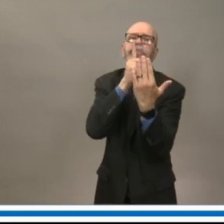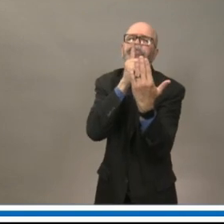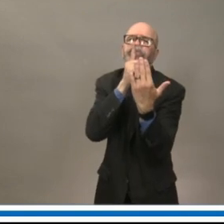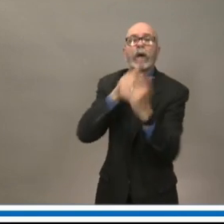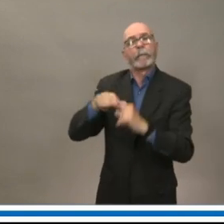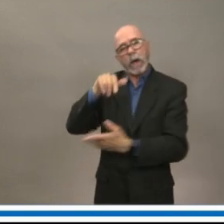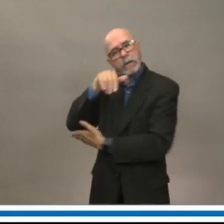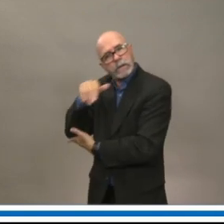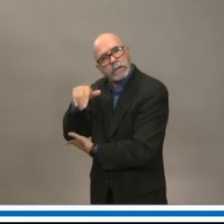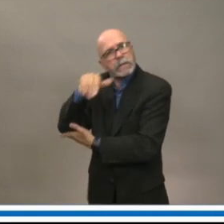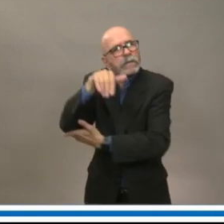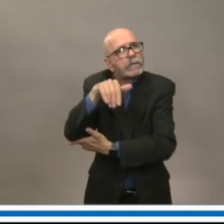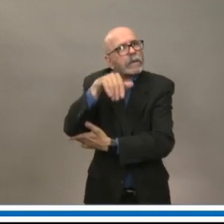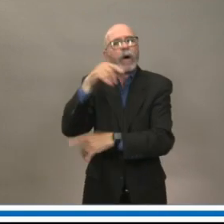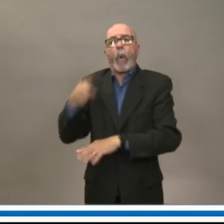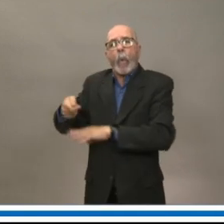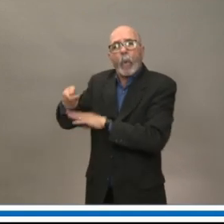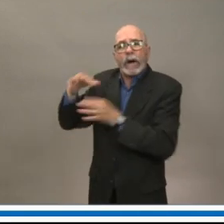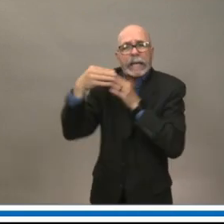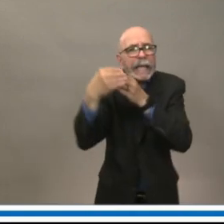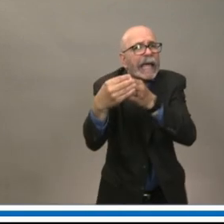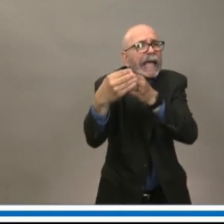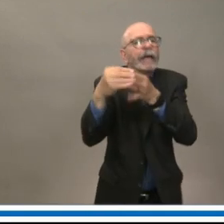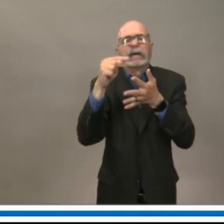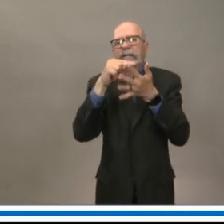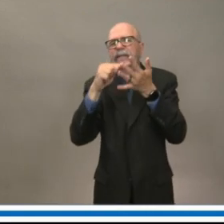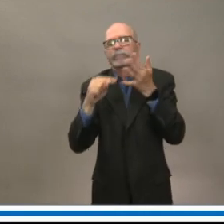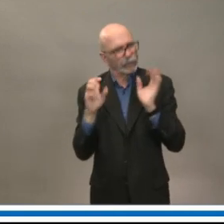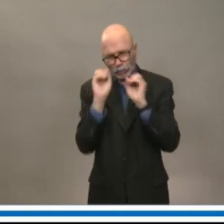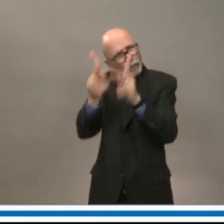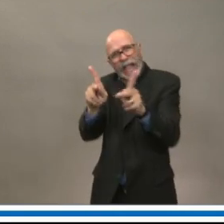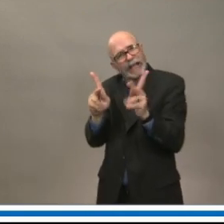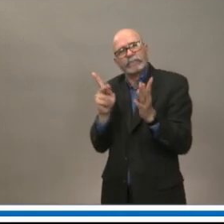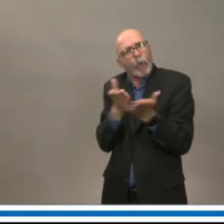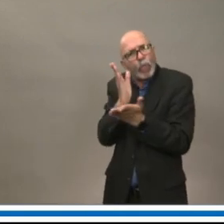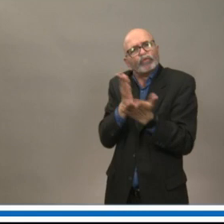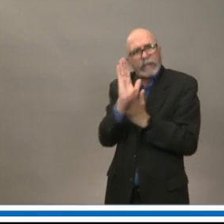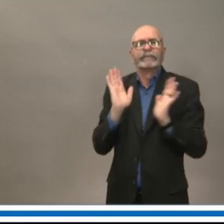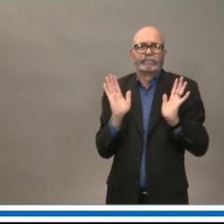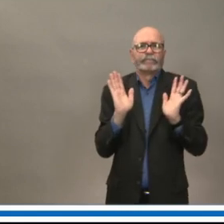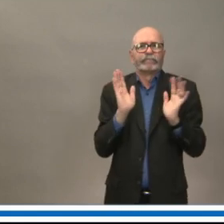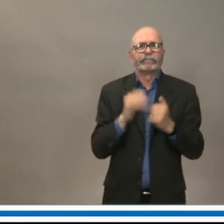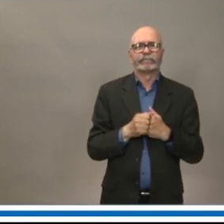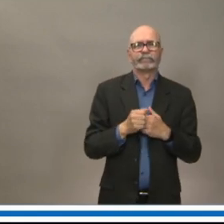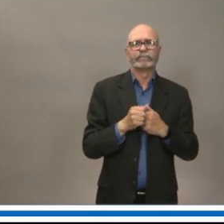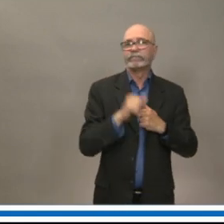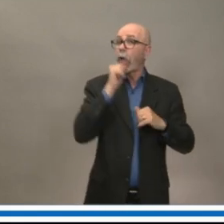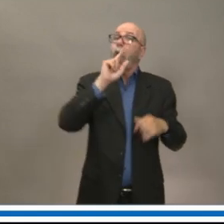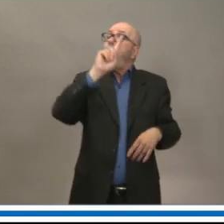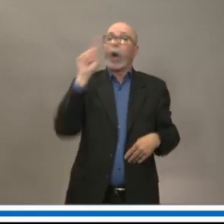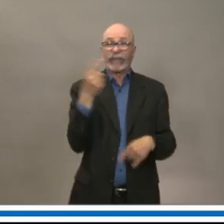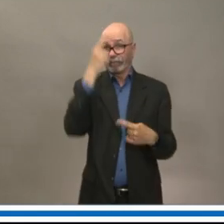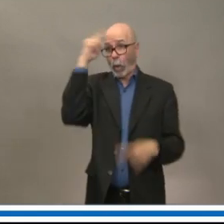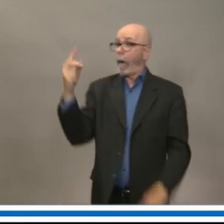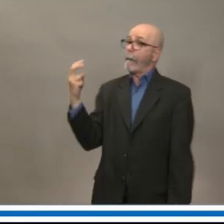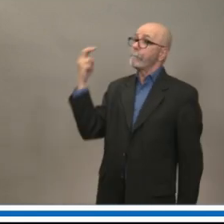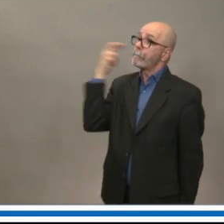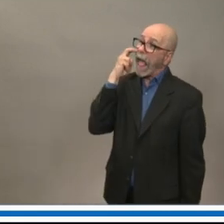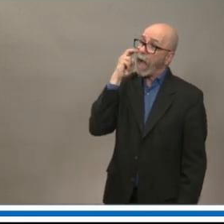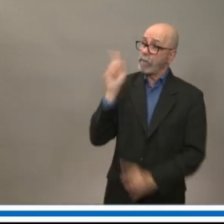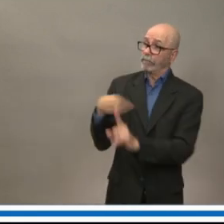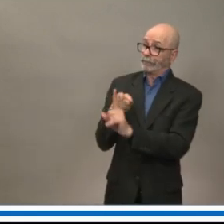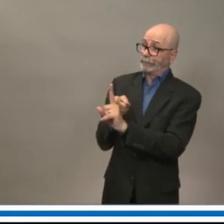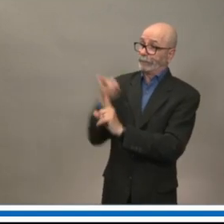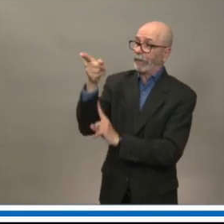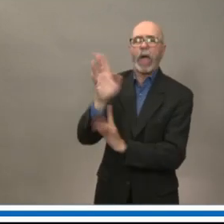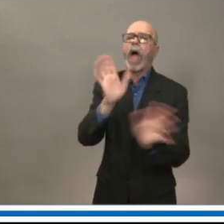to help them, please offer that. And this is not just for the visually impaired or the blind